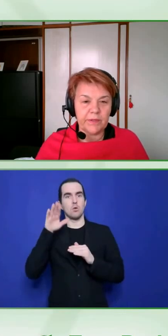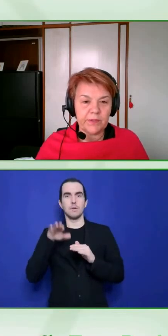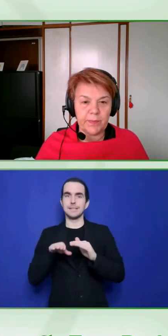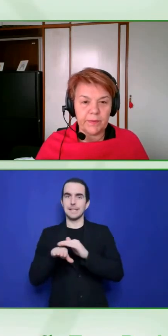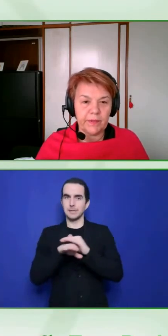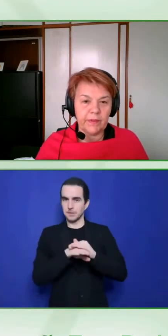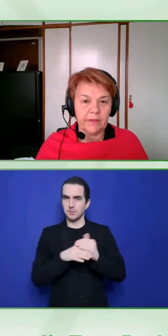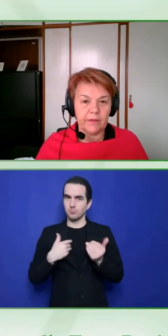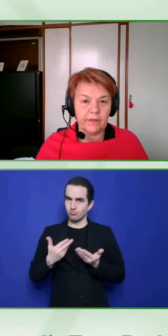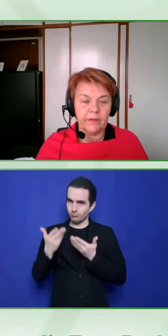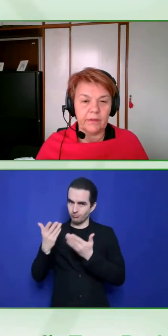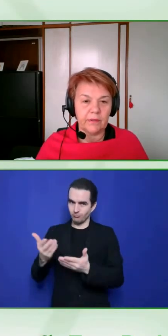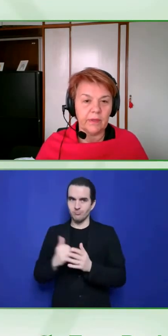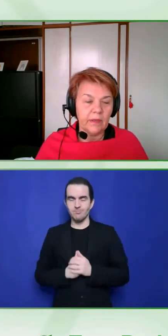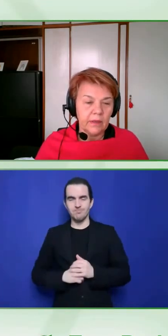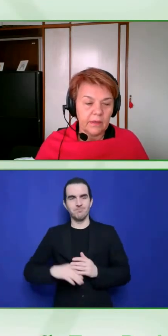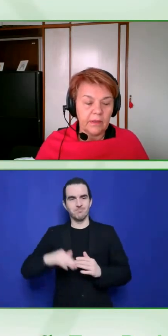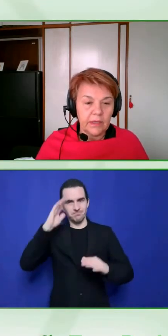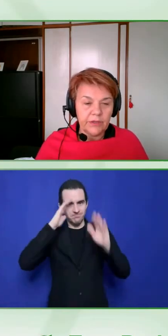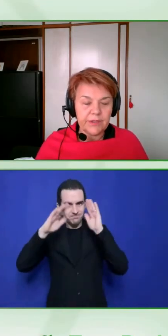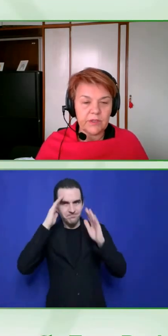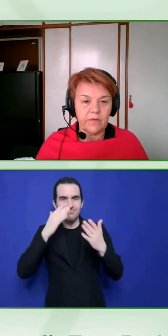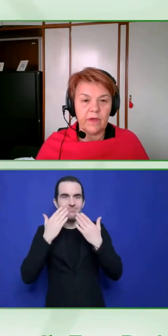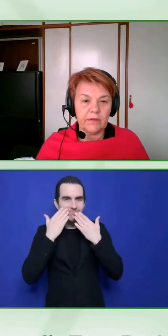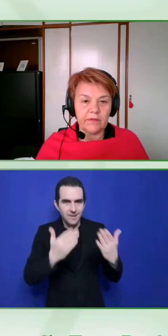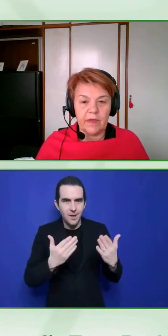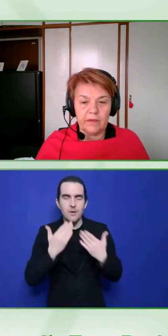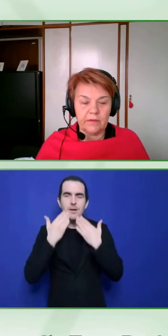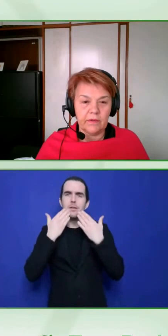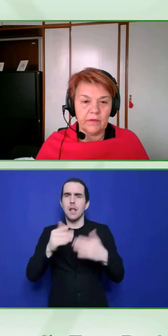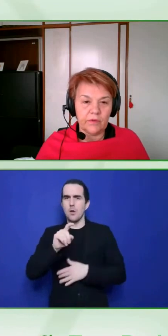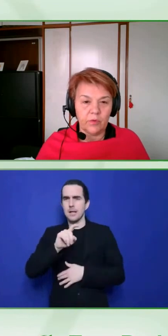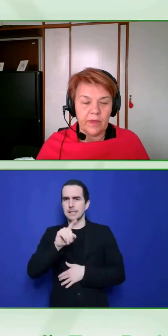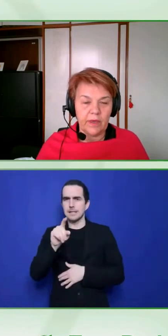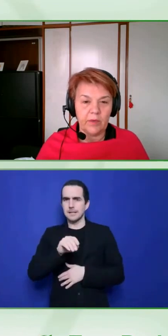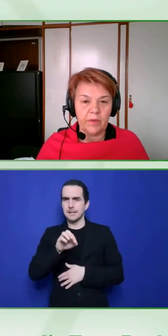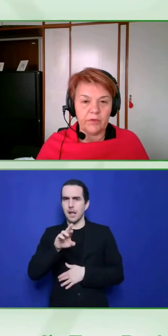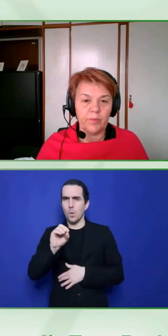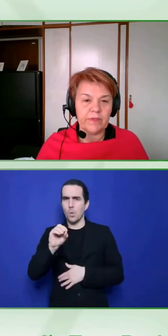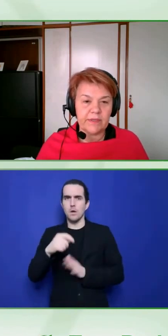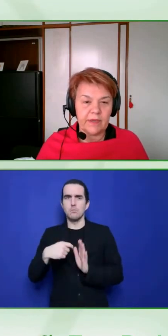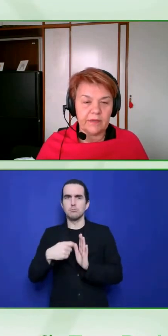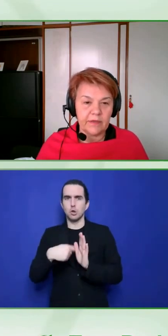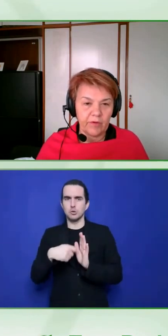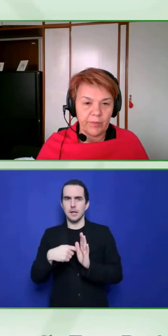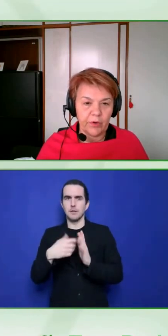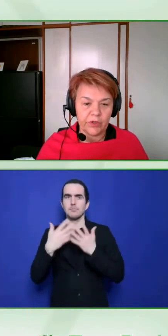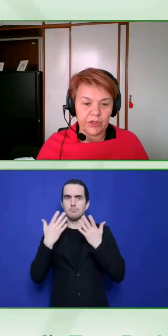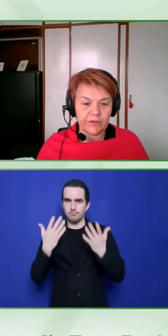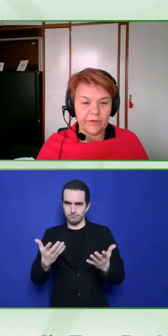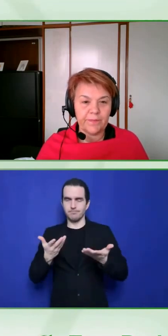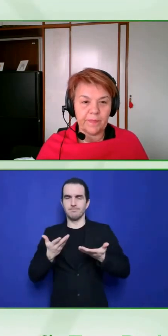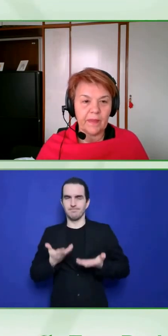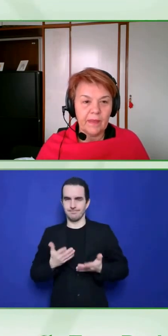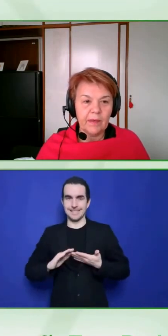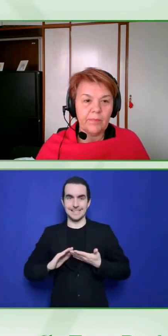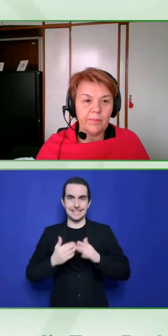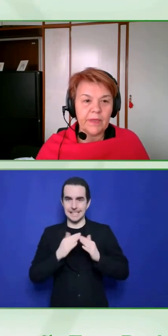be participating in this event and to be able to present our